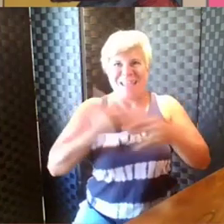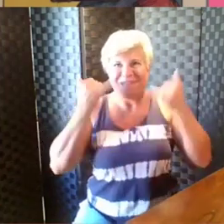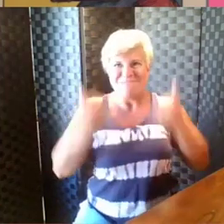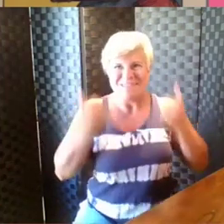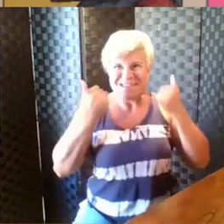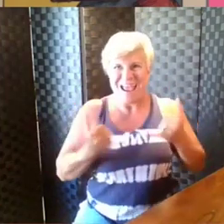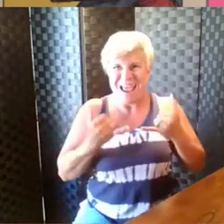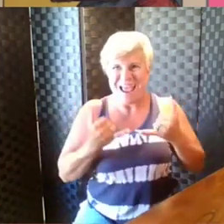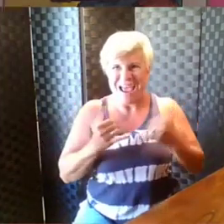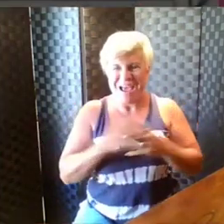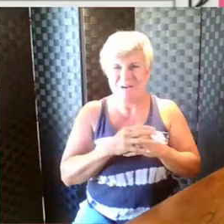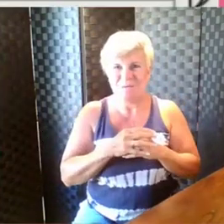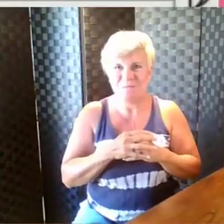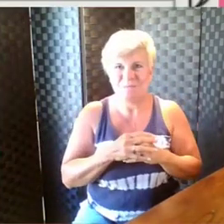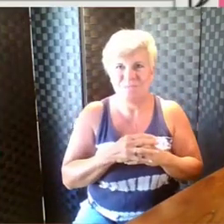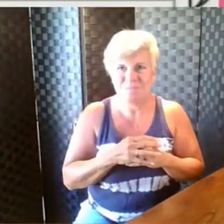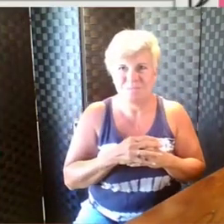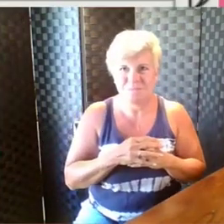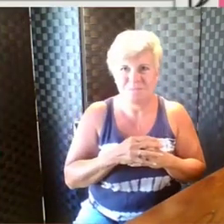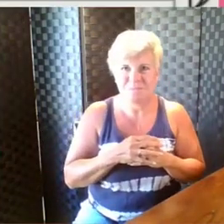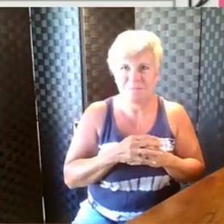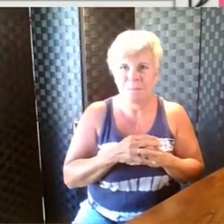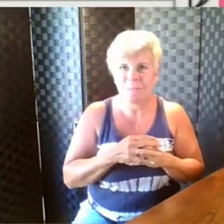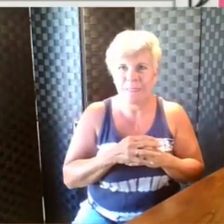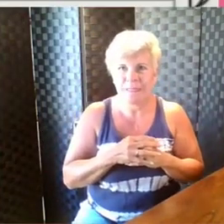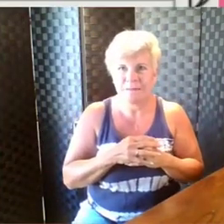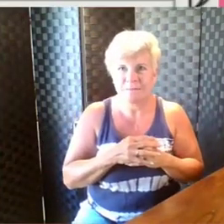to our graphic organizer as well.